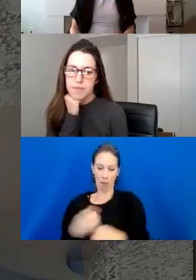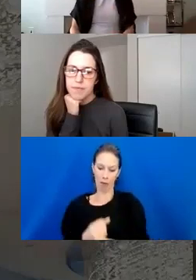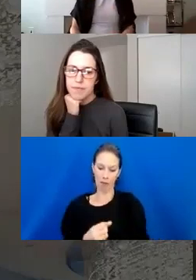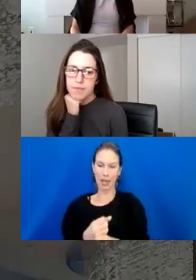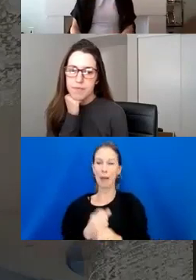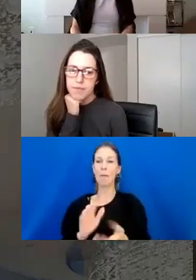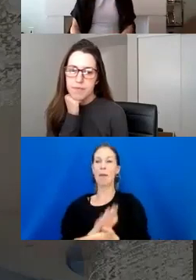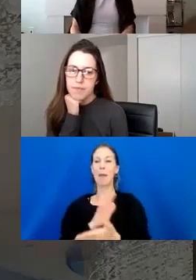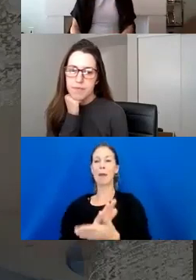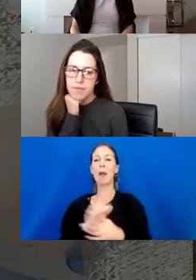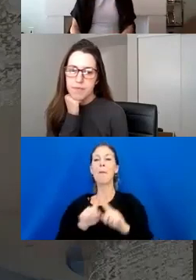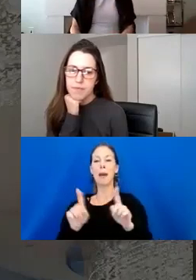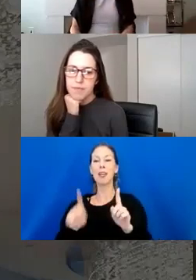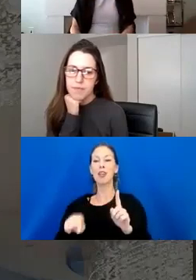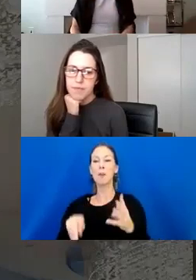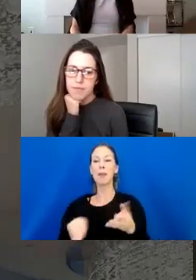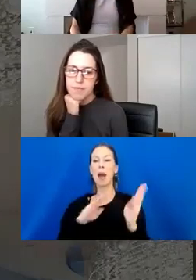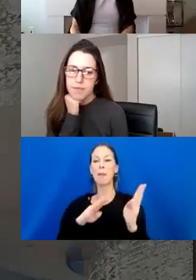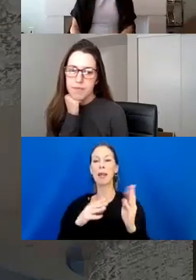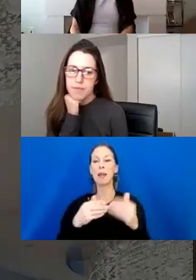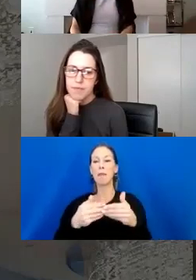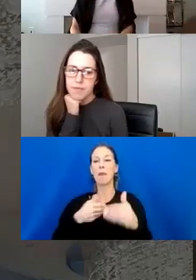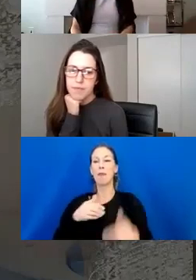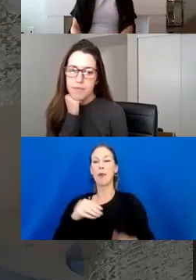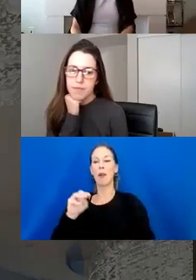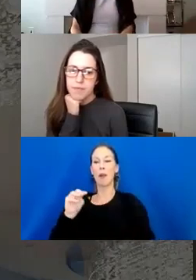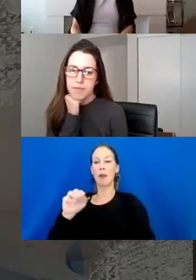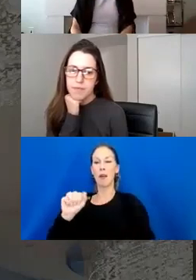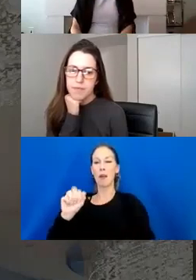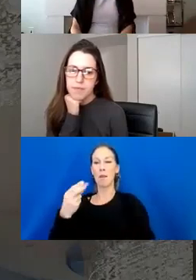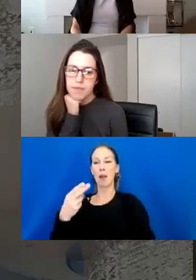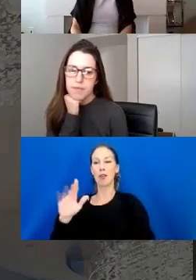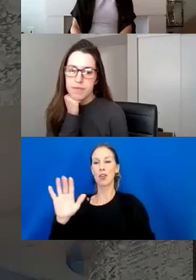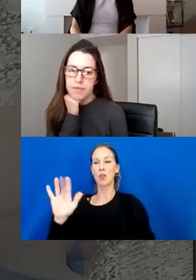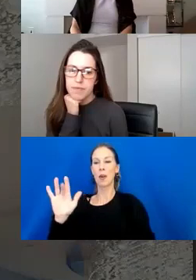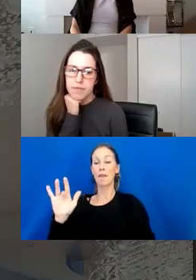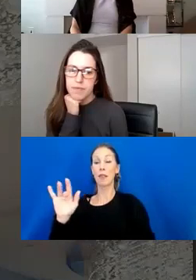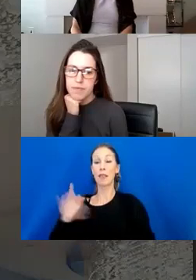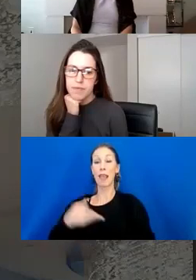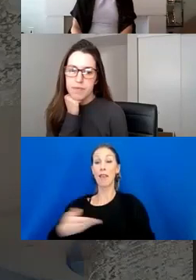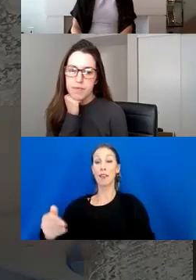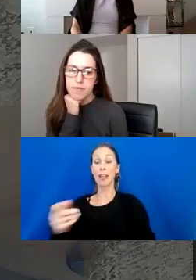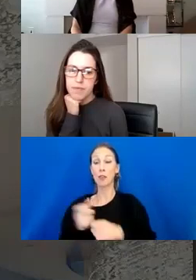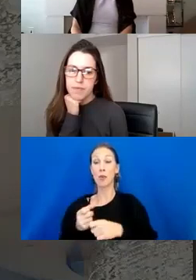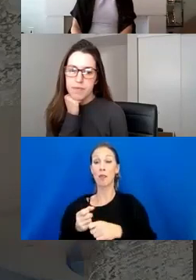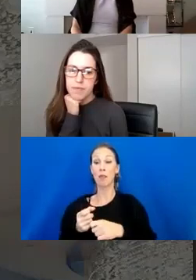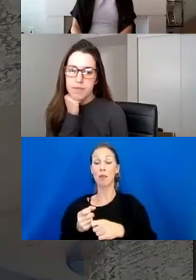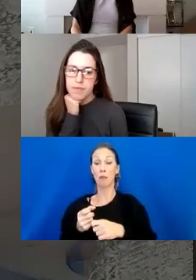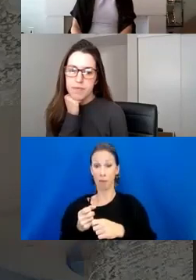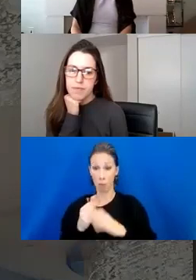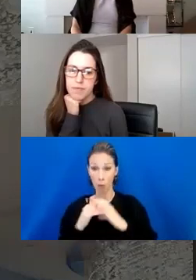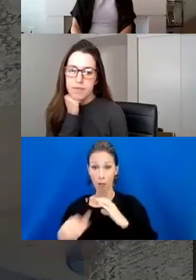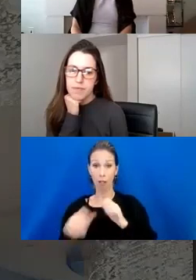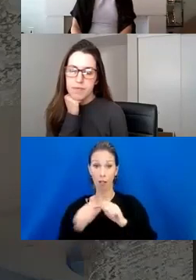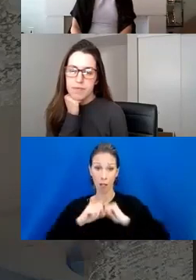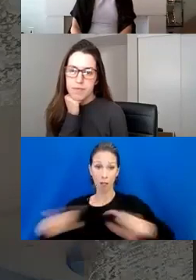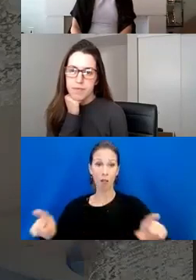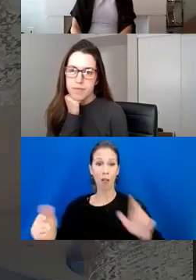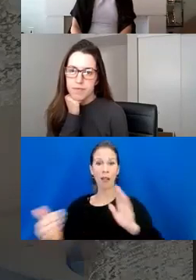be uploaded by the 25th of this month. So those invitations will go out again. There's been a dedicated box